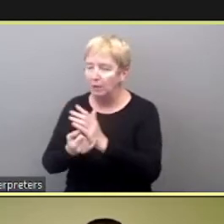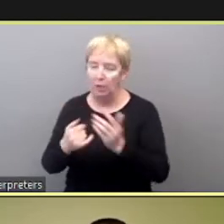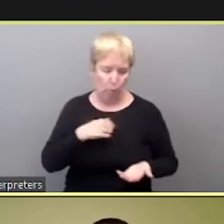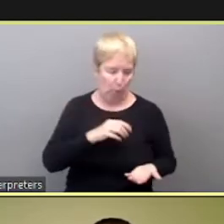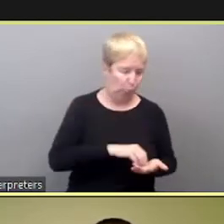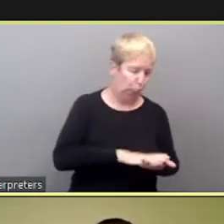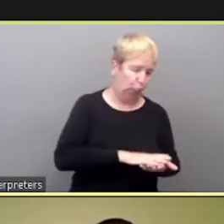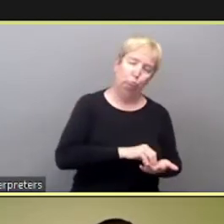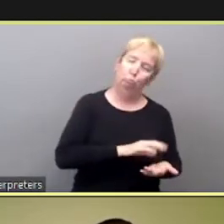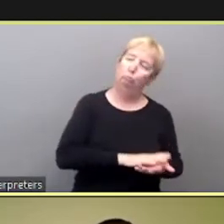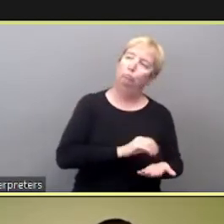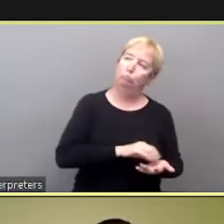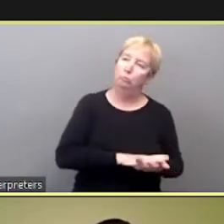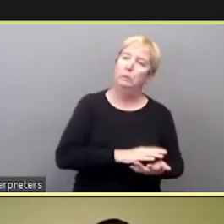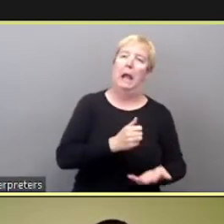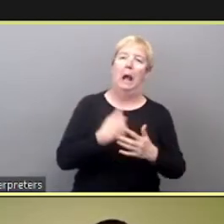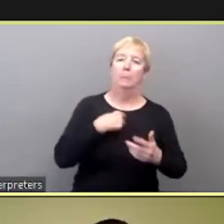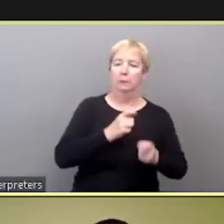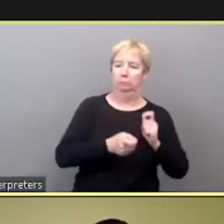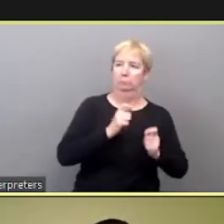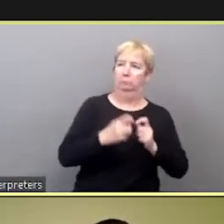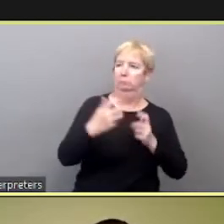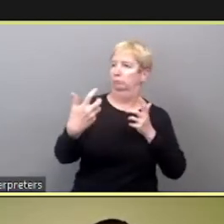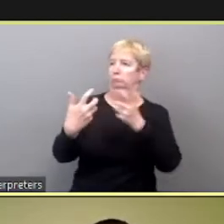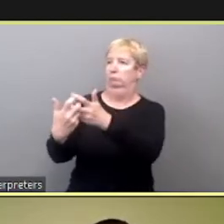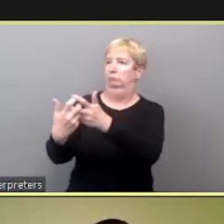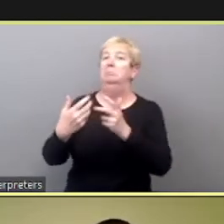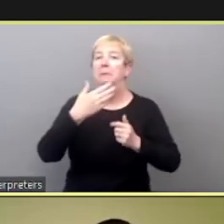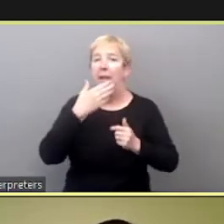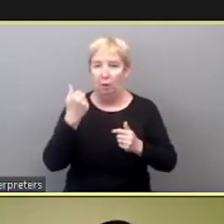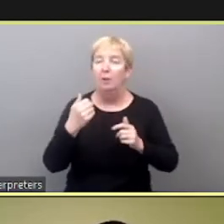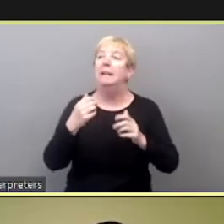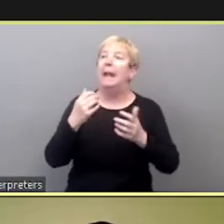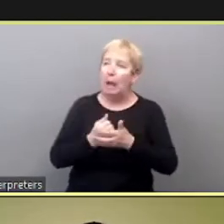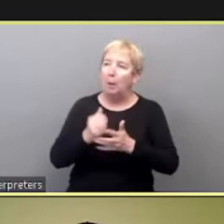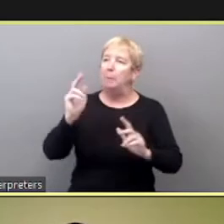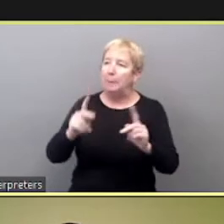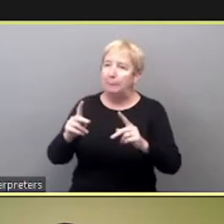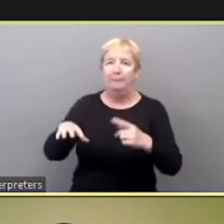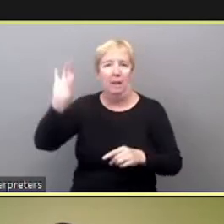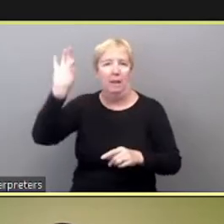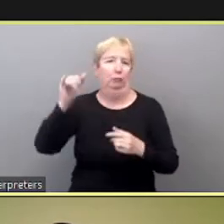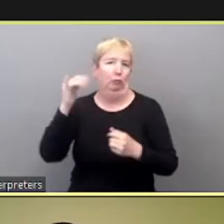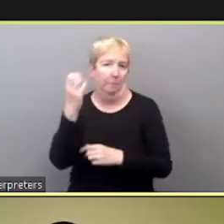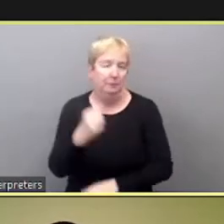you connect with employers or connect with job seekers.